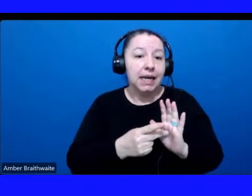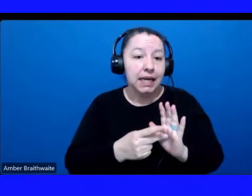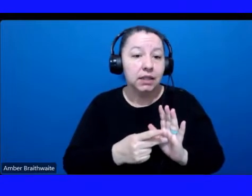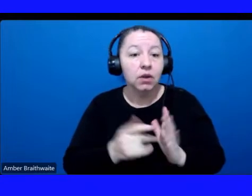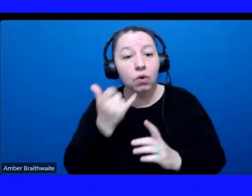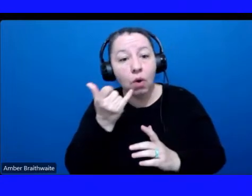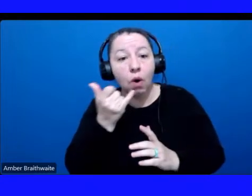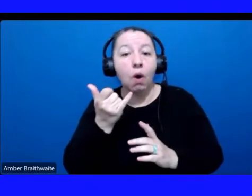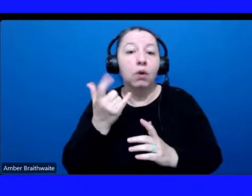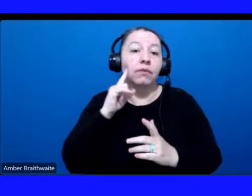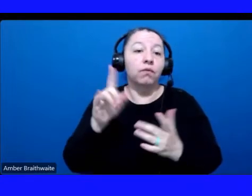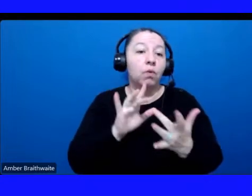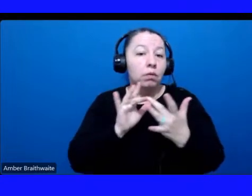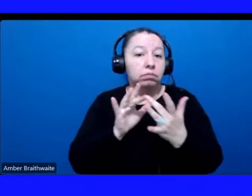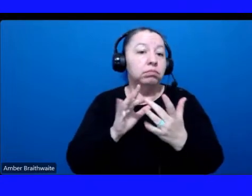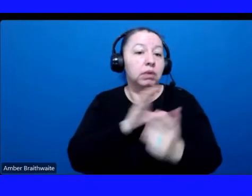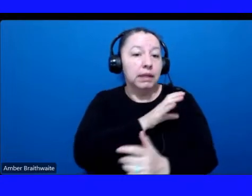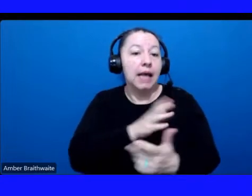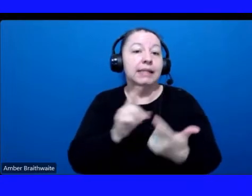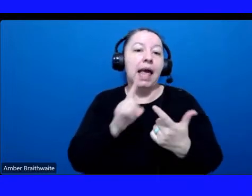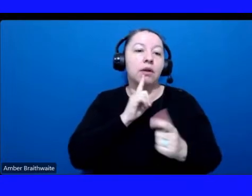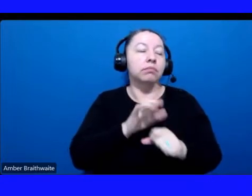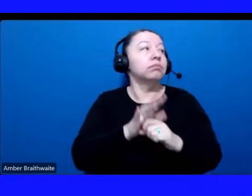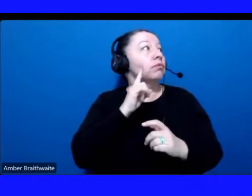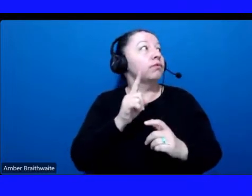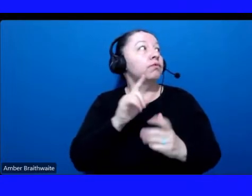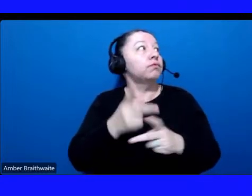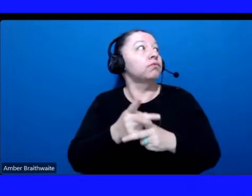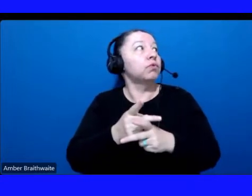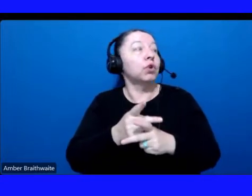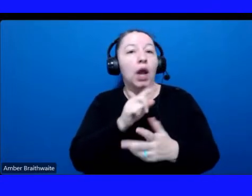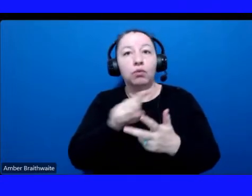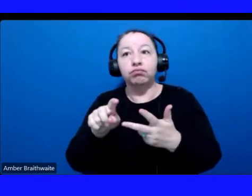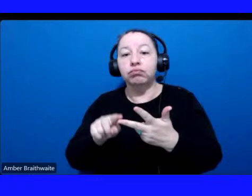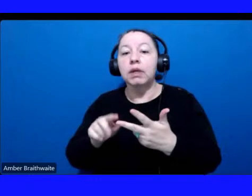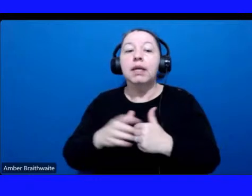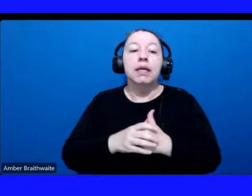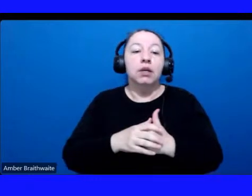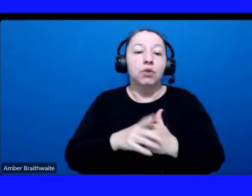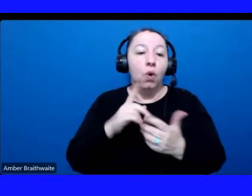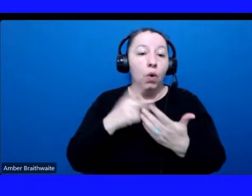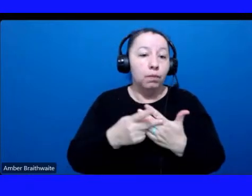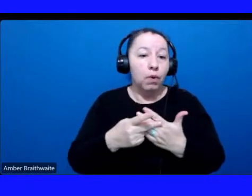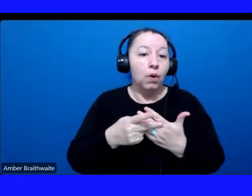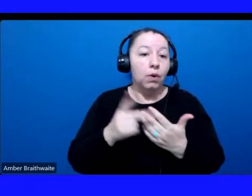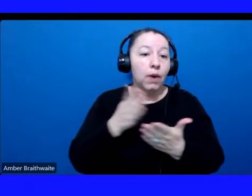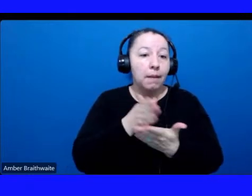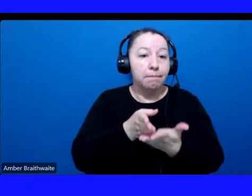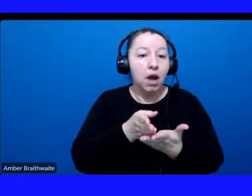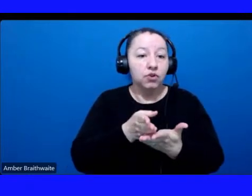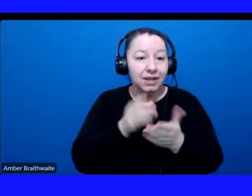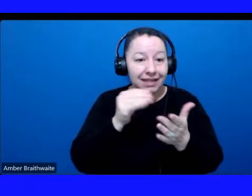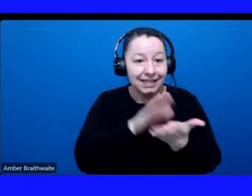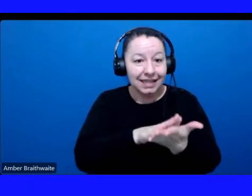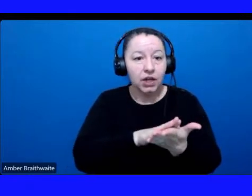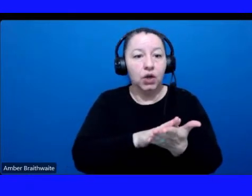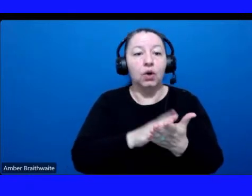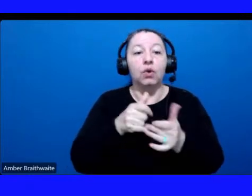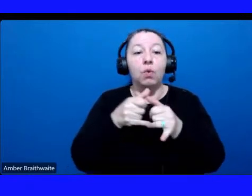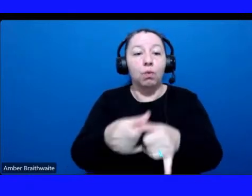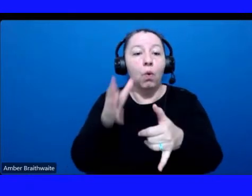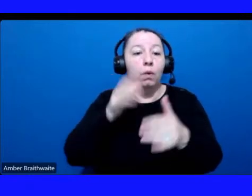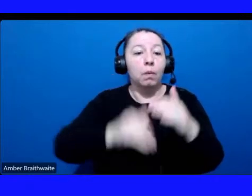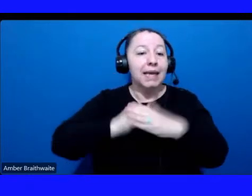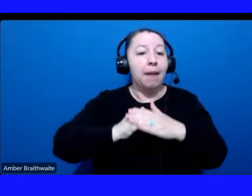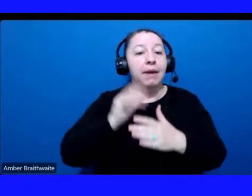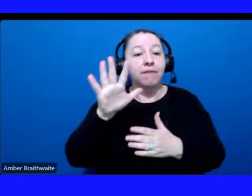is satisfied with EAC's performance, there have been some challenges over the course of the contract, and we're taking this opportunity to make some changes.